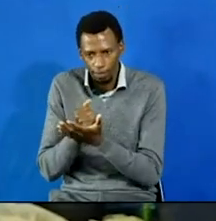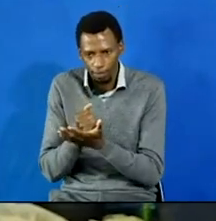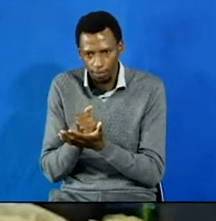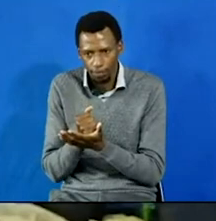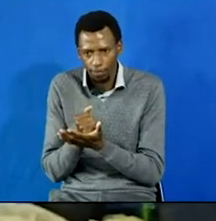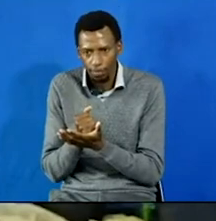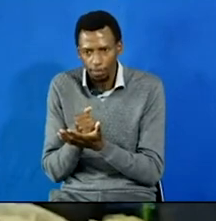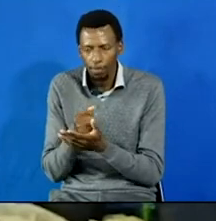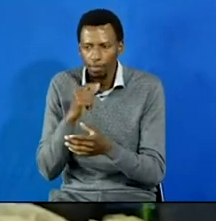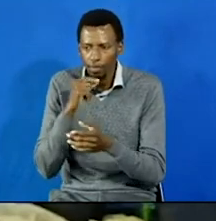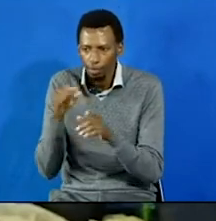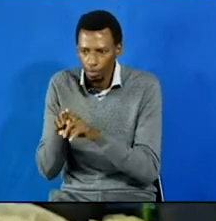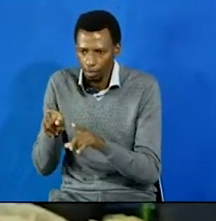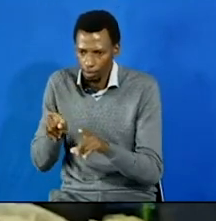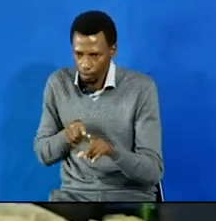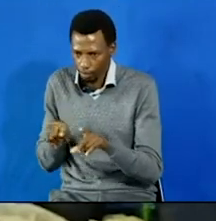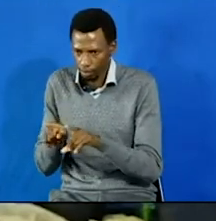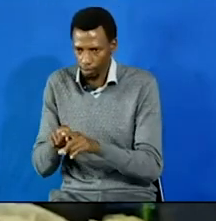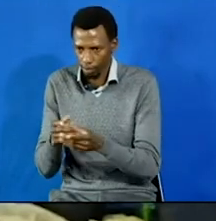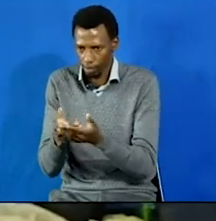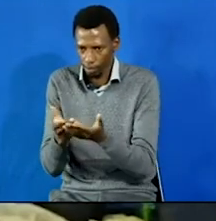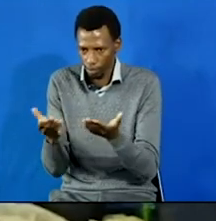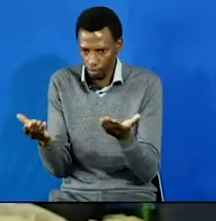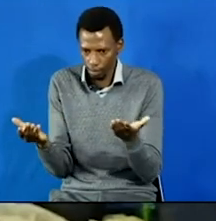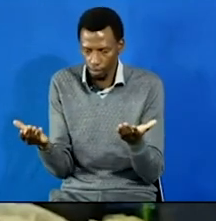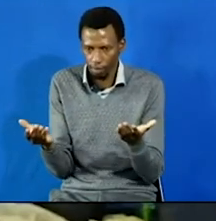Brothers and sisters,